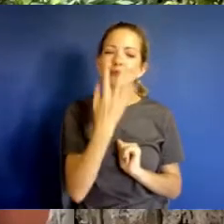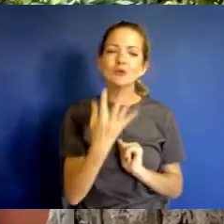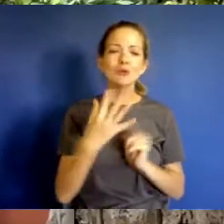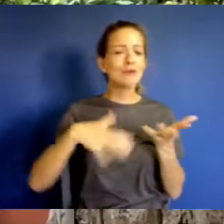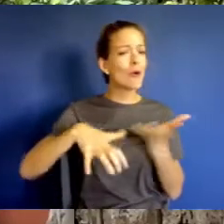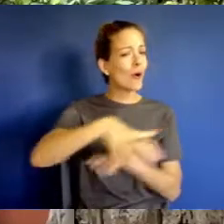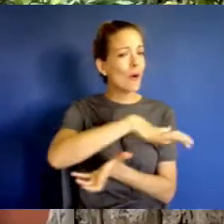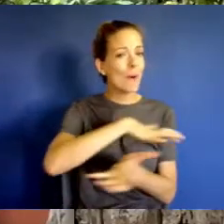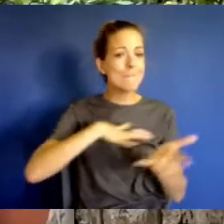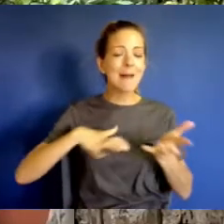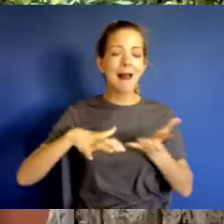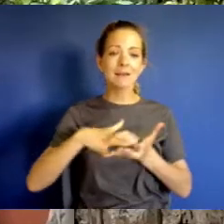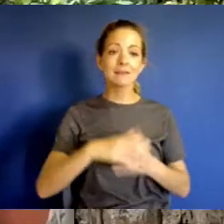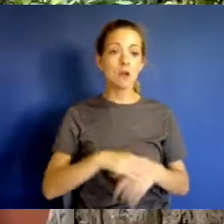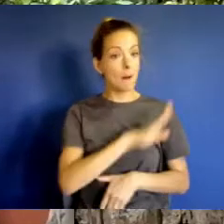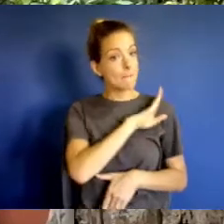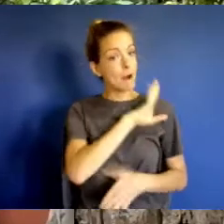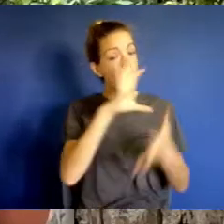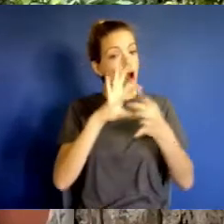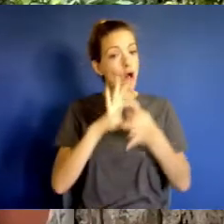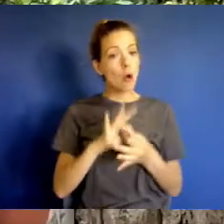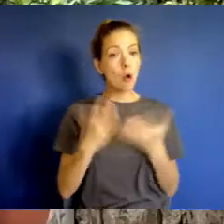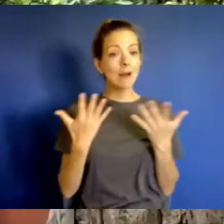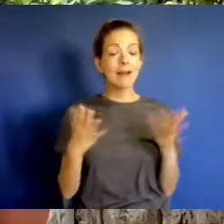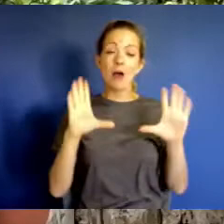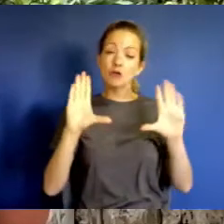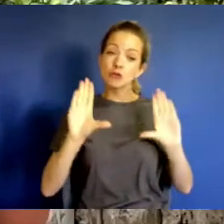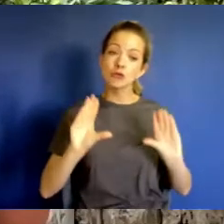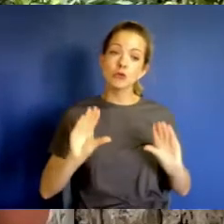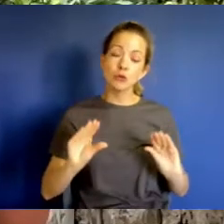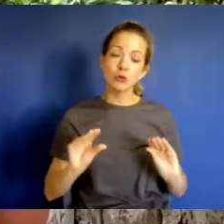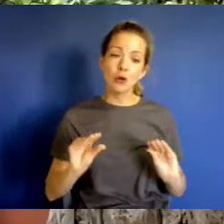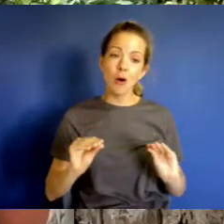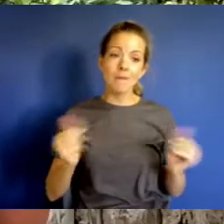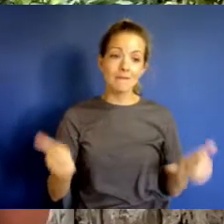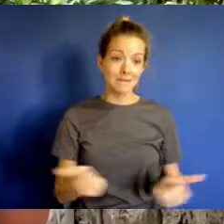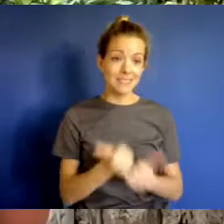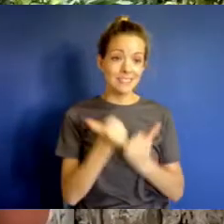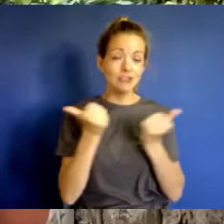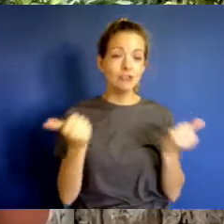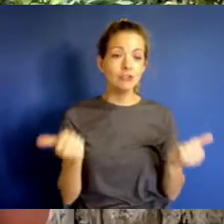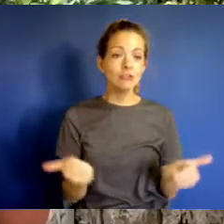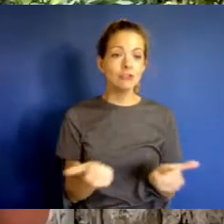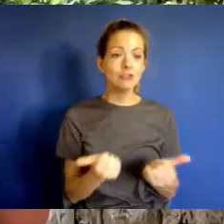So much as the park yoga season is closed, is drawing to a close,